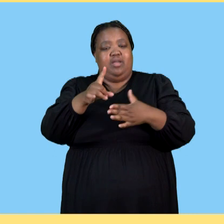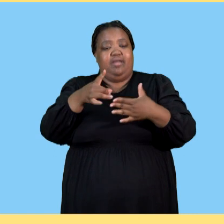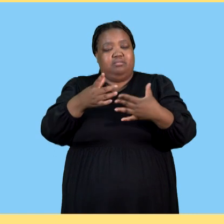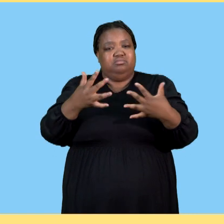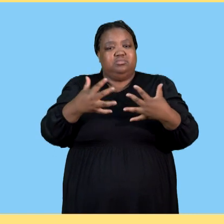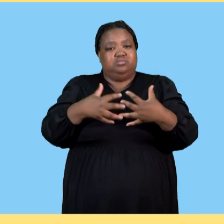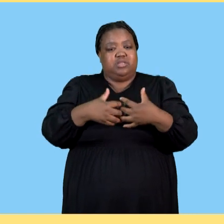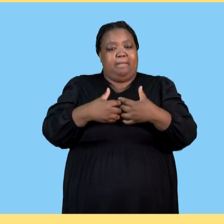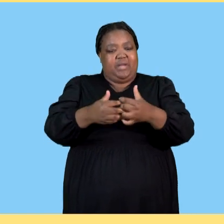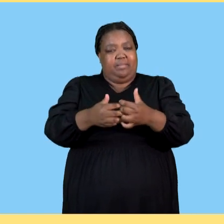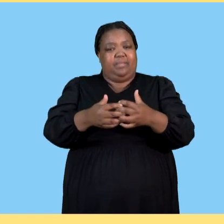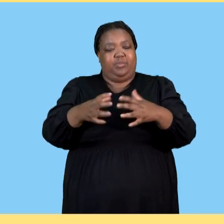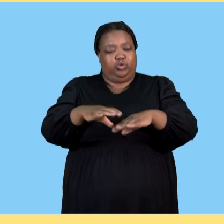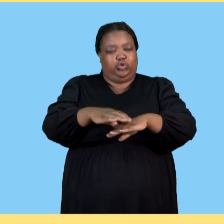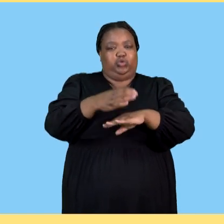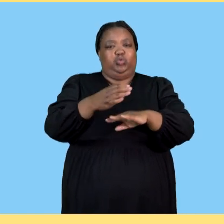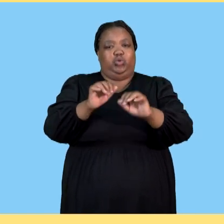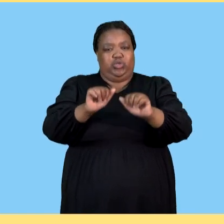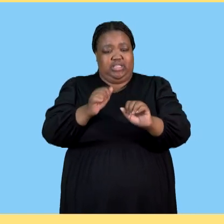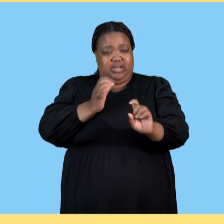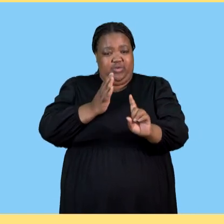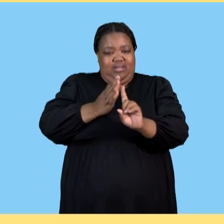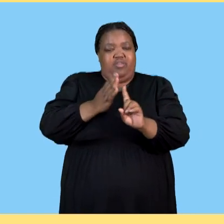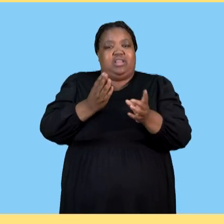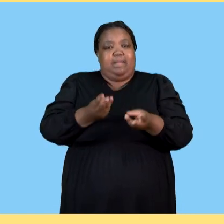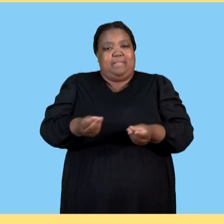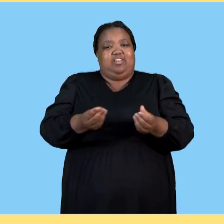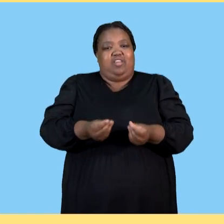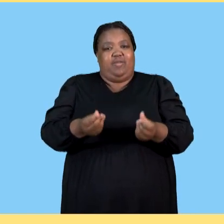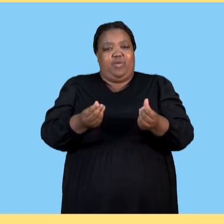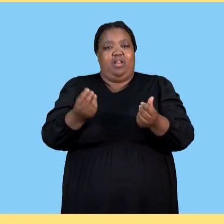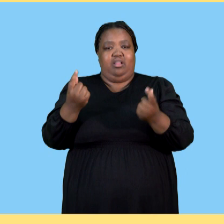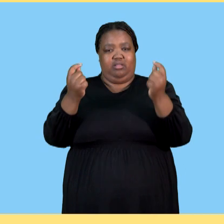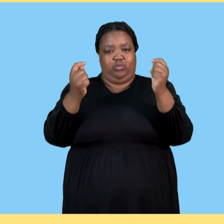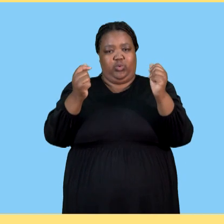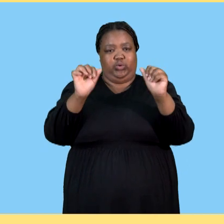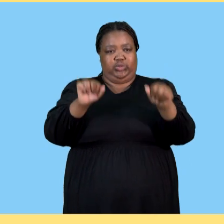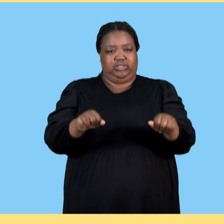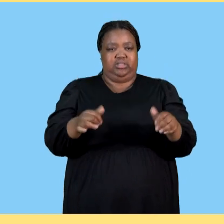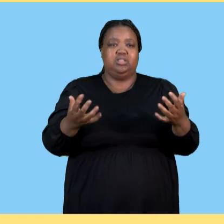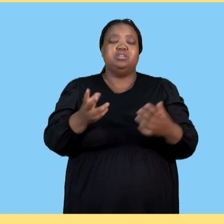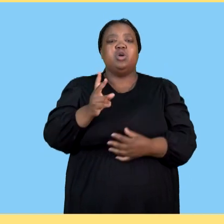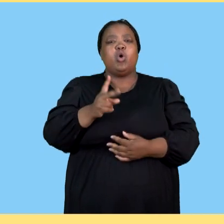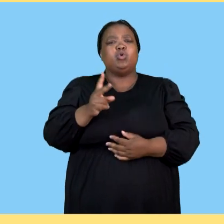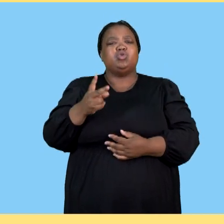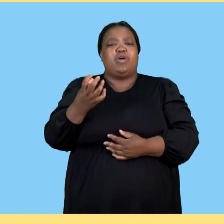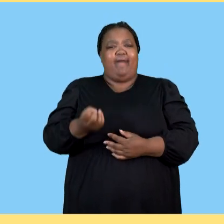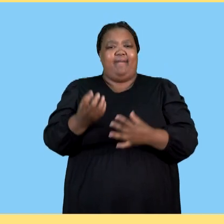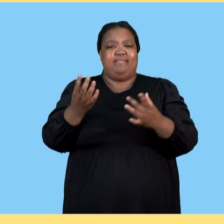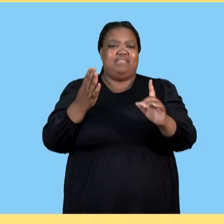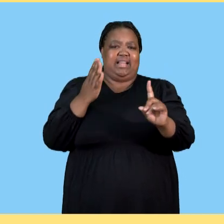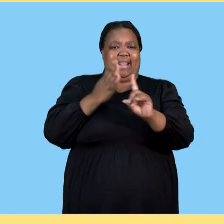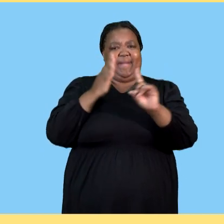to produce the units. That is our direct material cost. We also have what are known